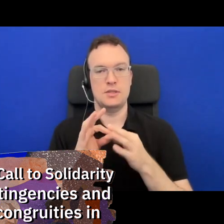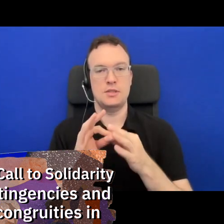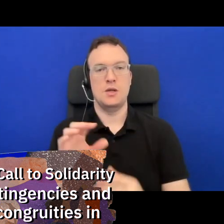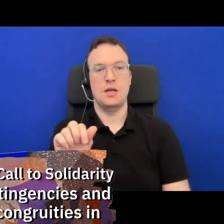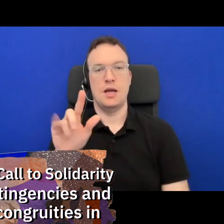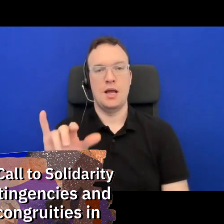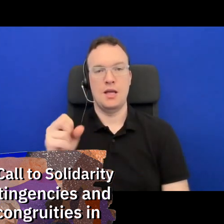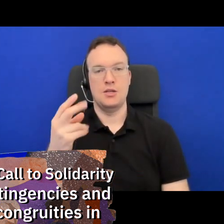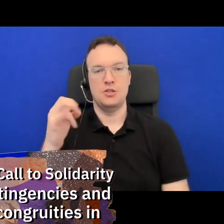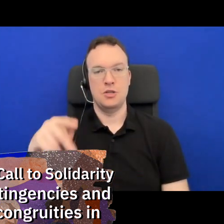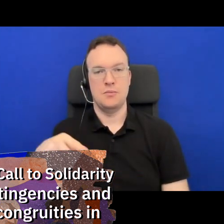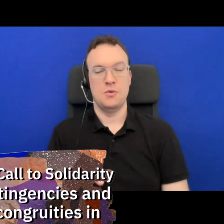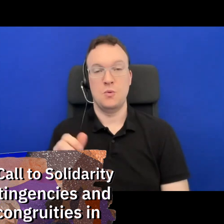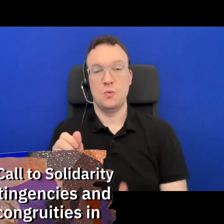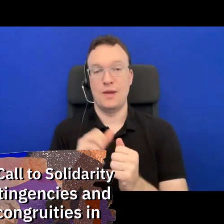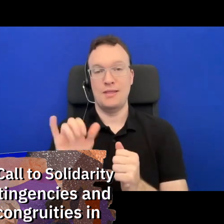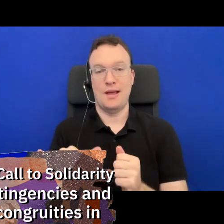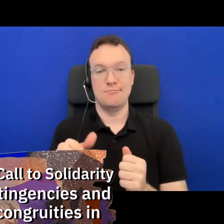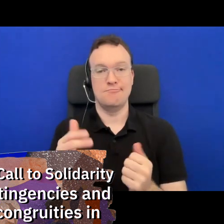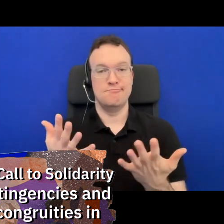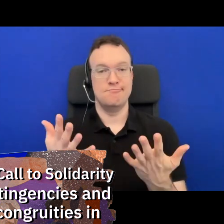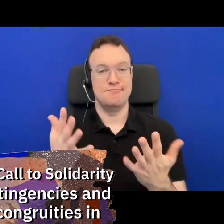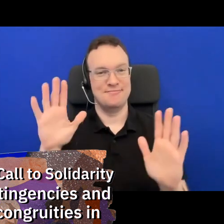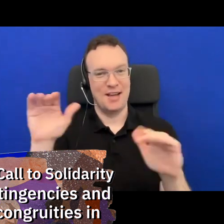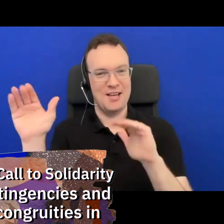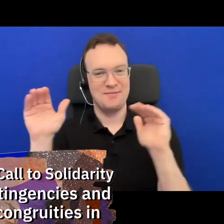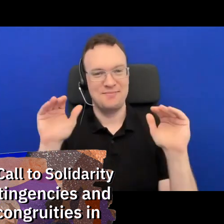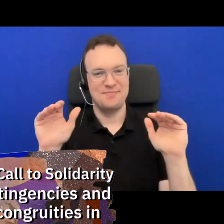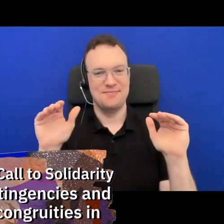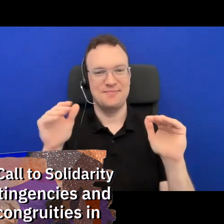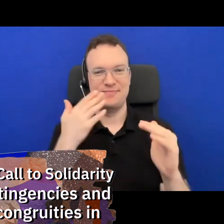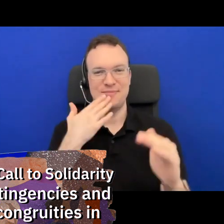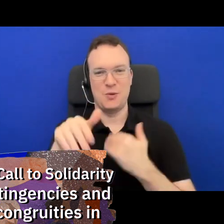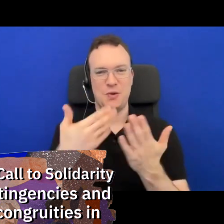allyship. And with that note, I will say goodbye and thank you